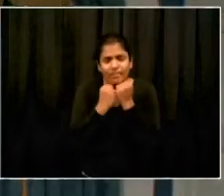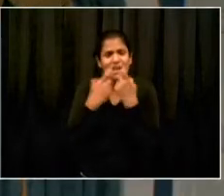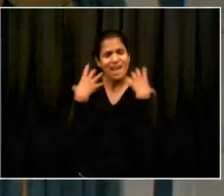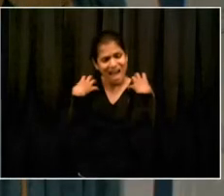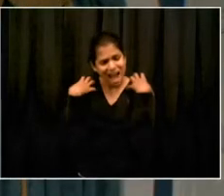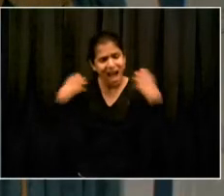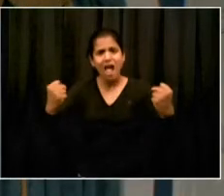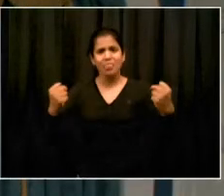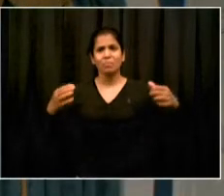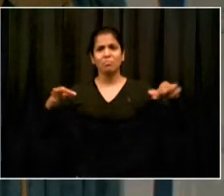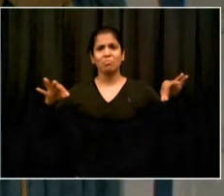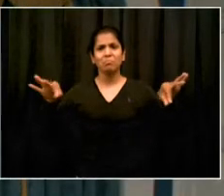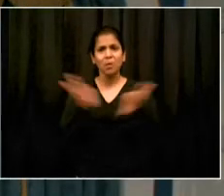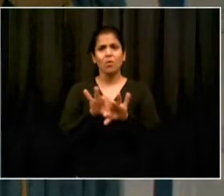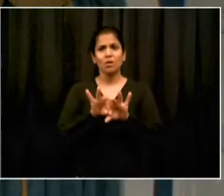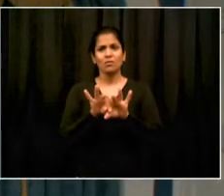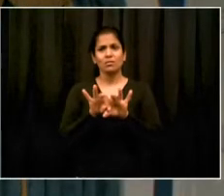Rich.